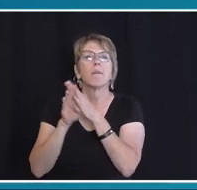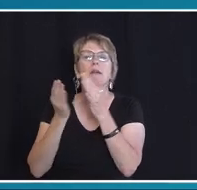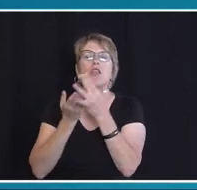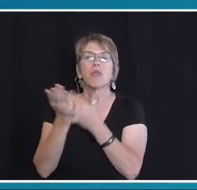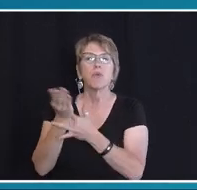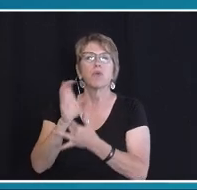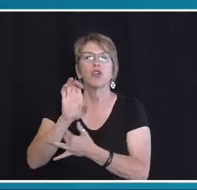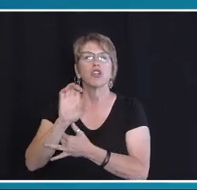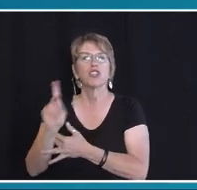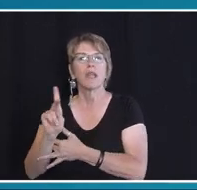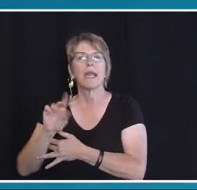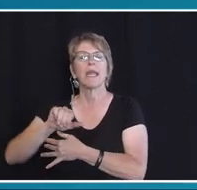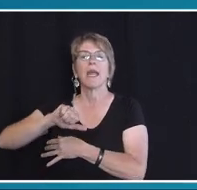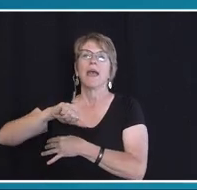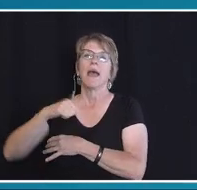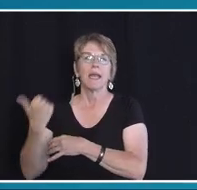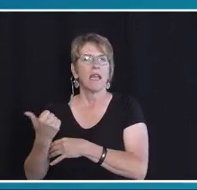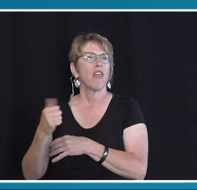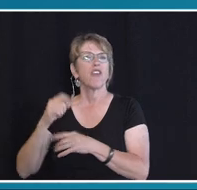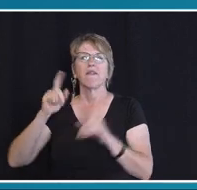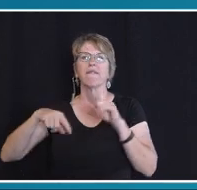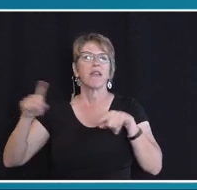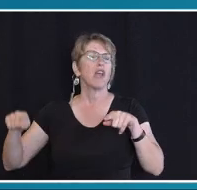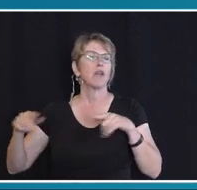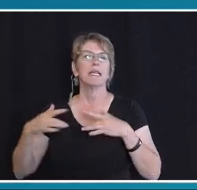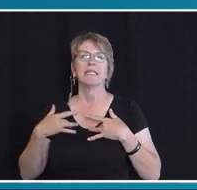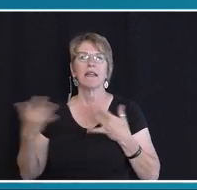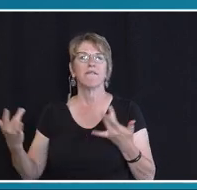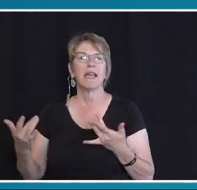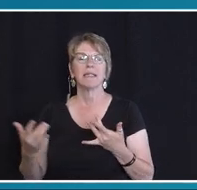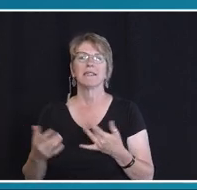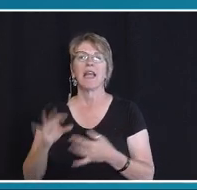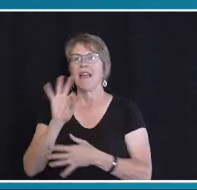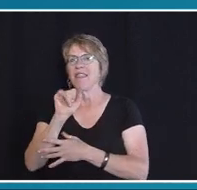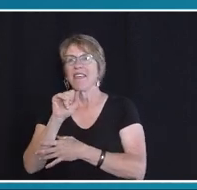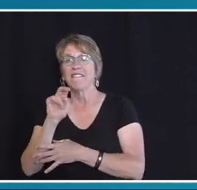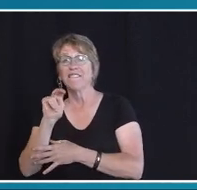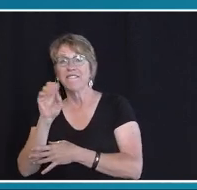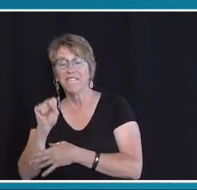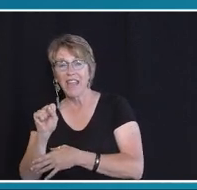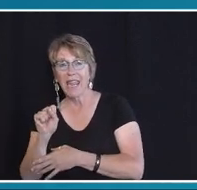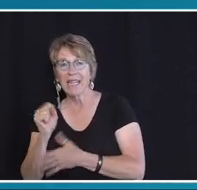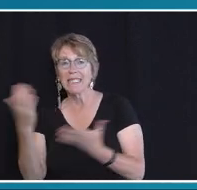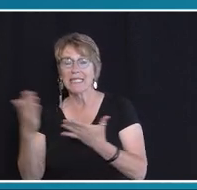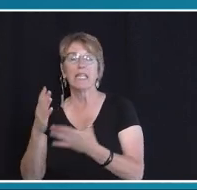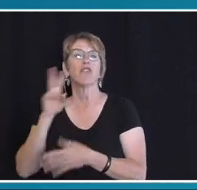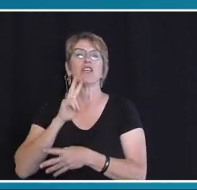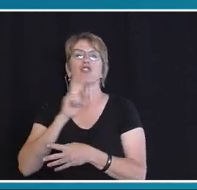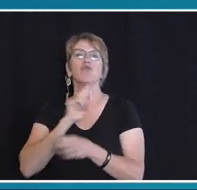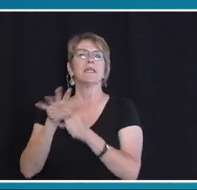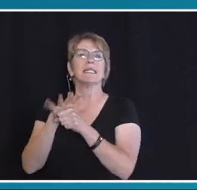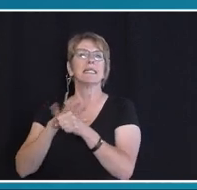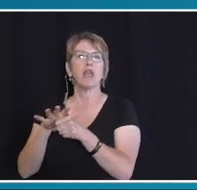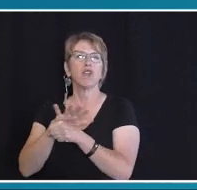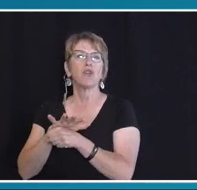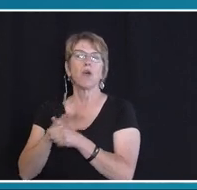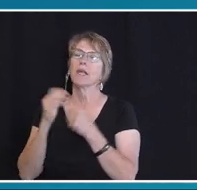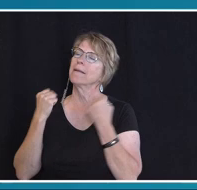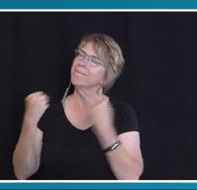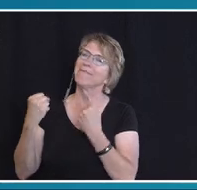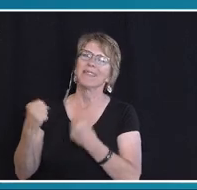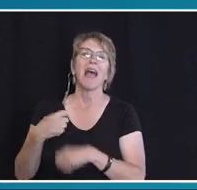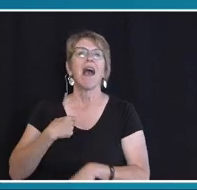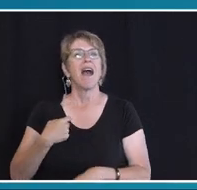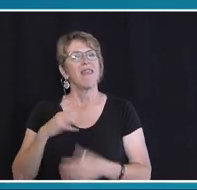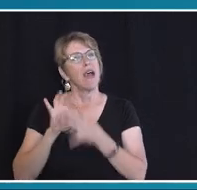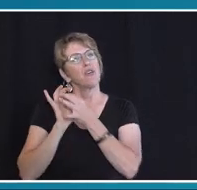Courage Kenny and through other various events and the fans in Twins territory. So, you know, I like